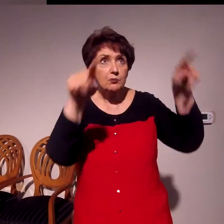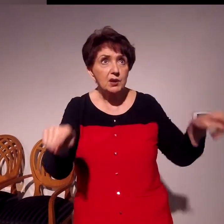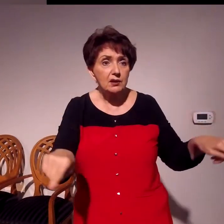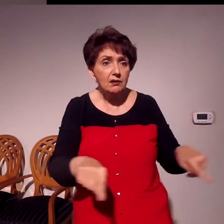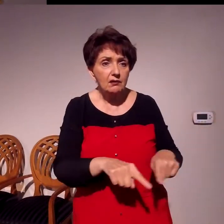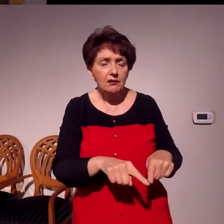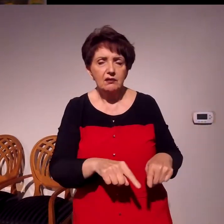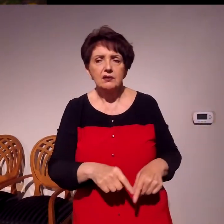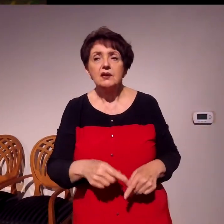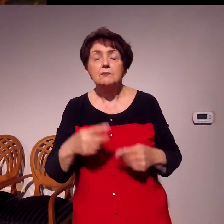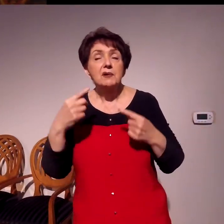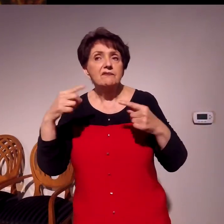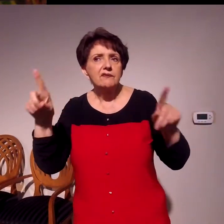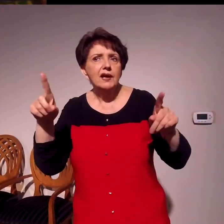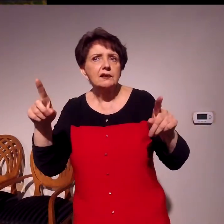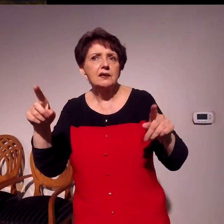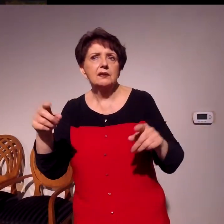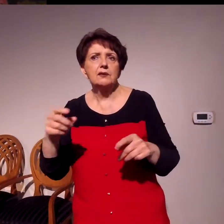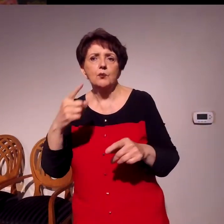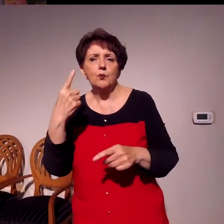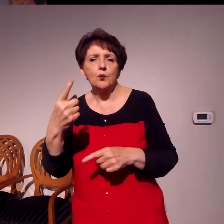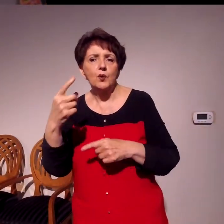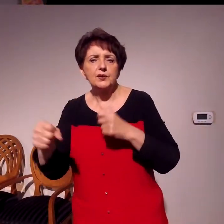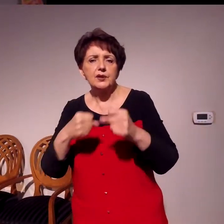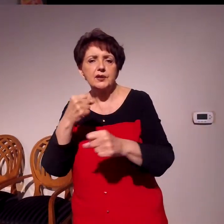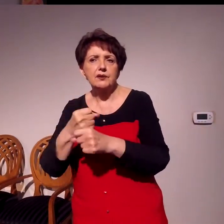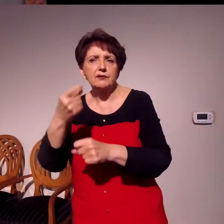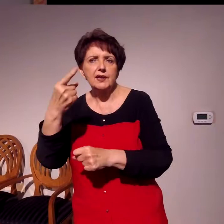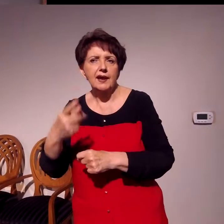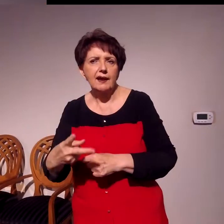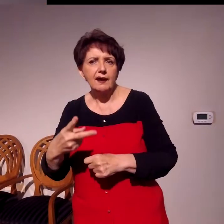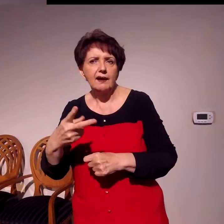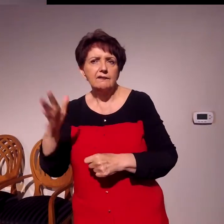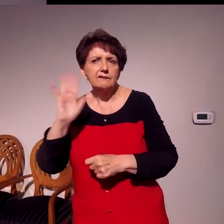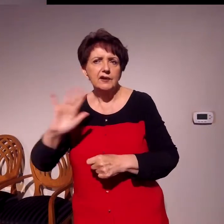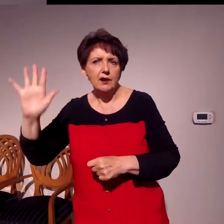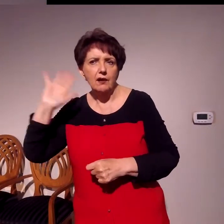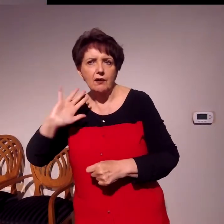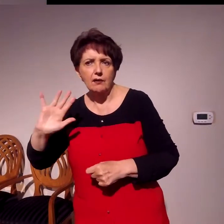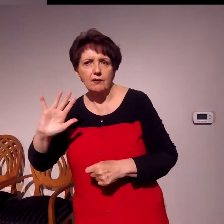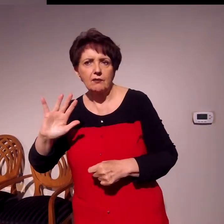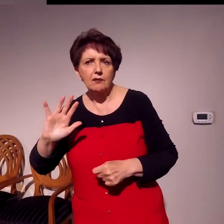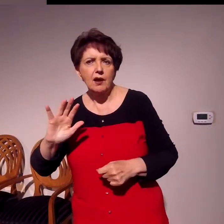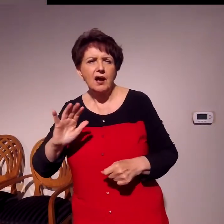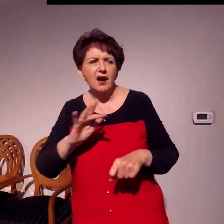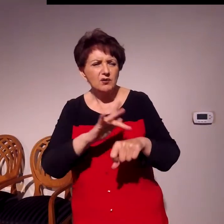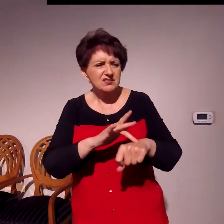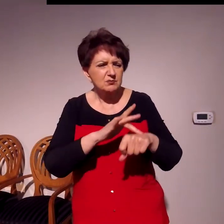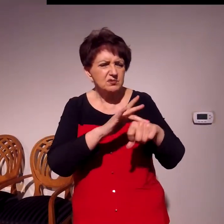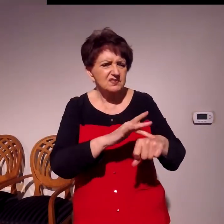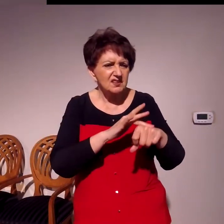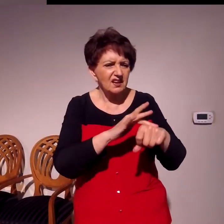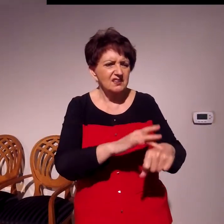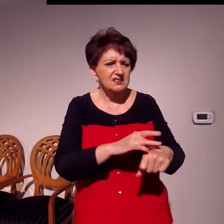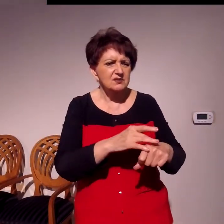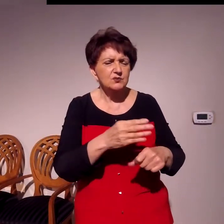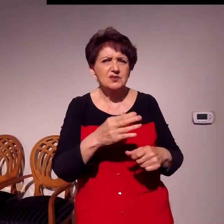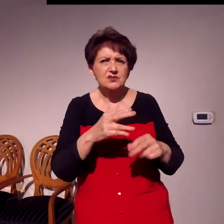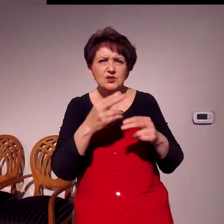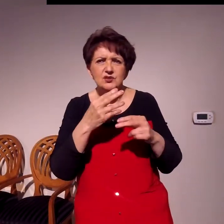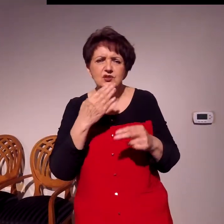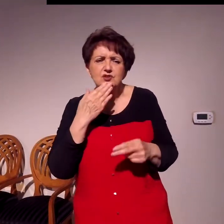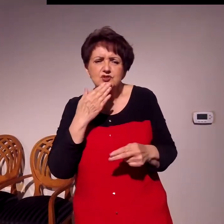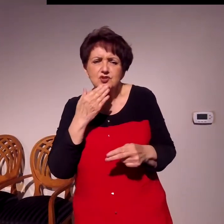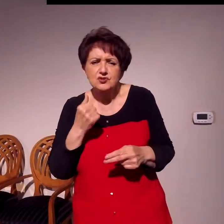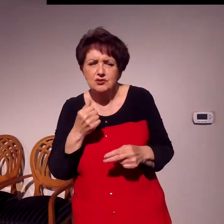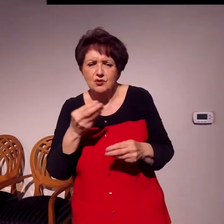And finally, a year and a half ago, I began to be very obsessed with the amount of sugar that we are intaking in our